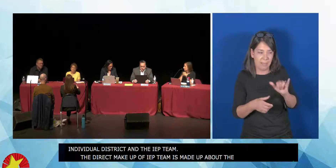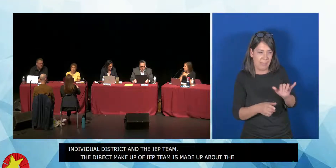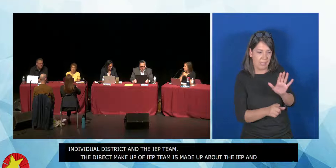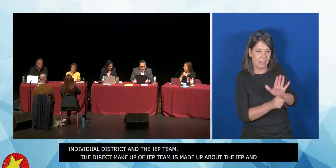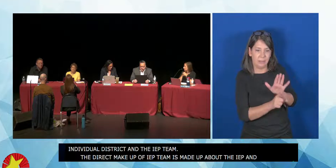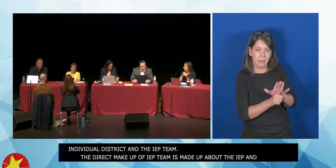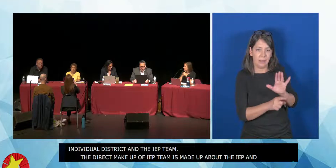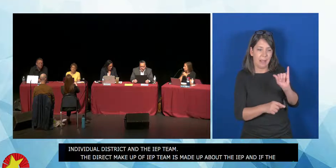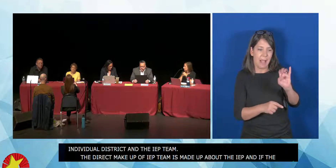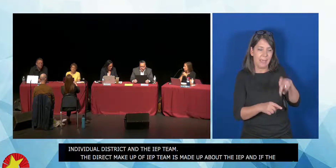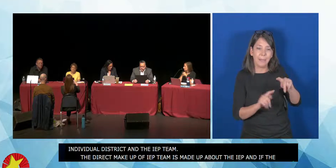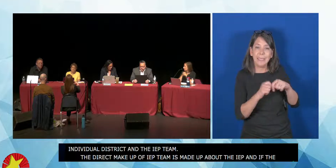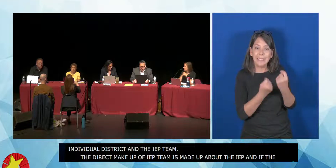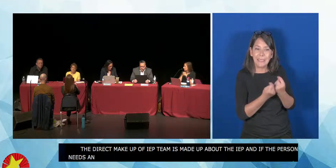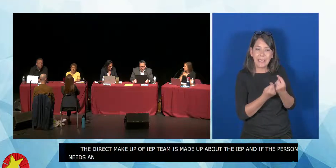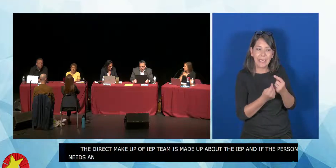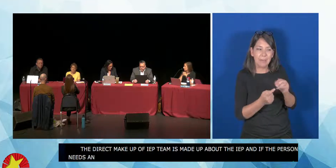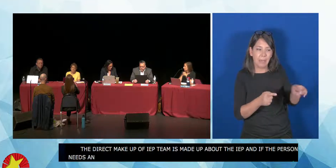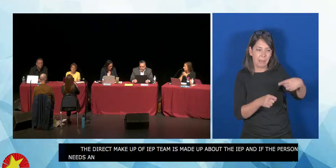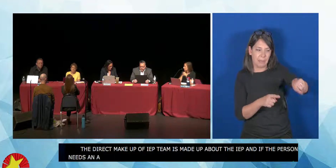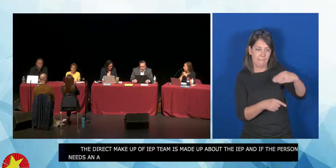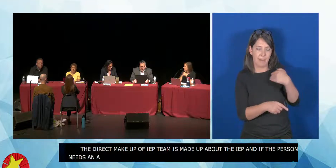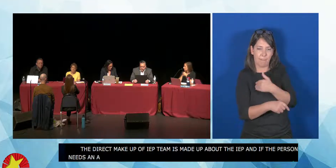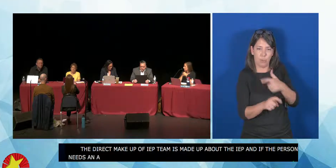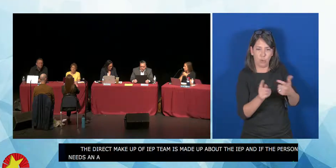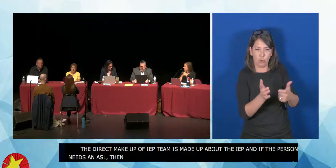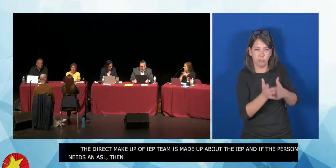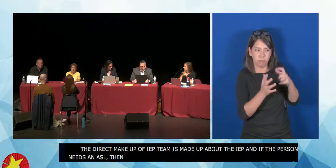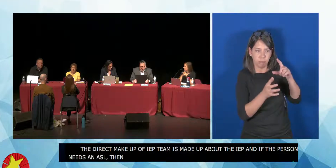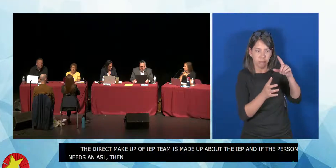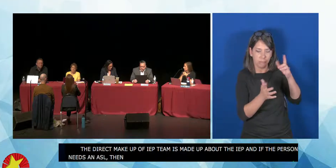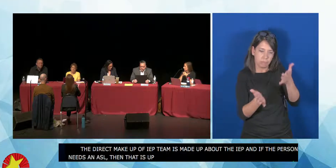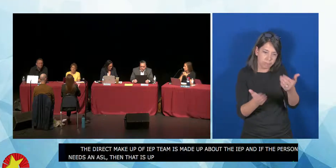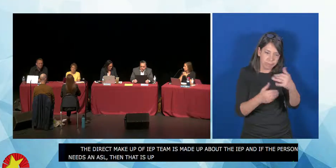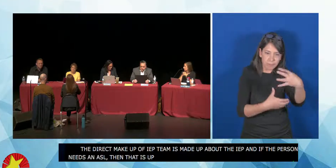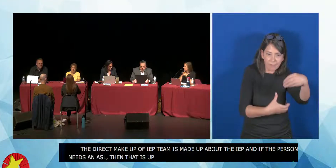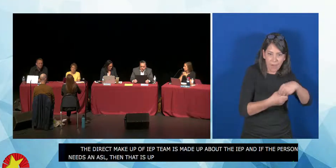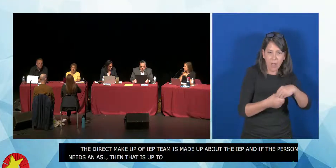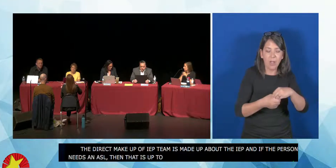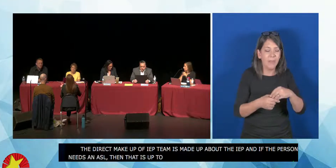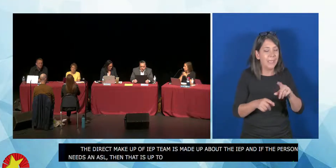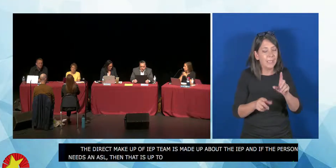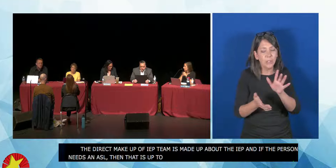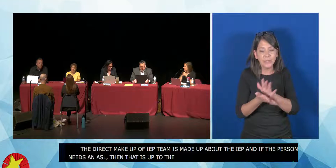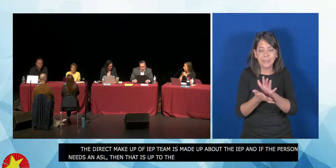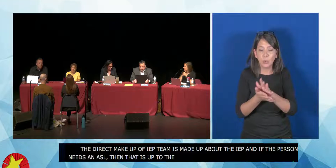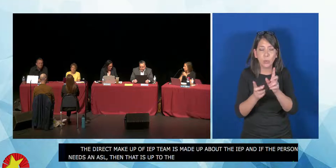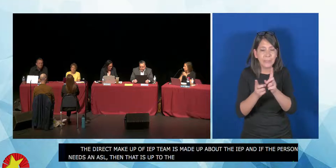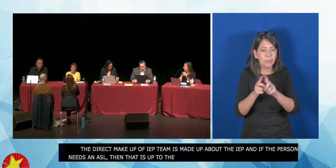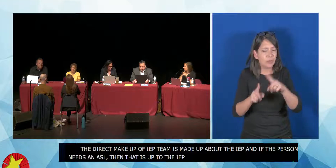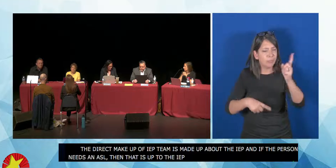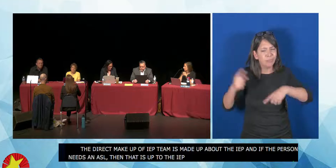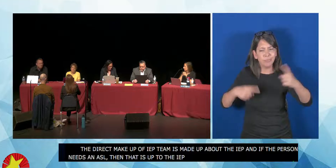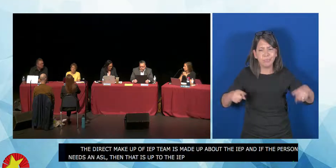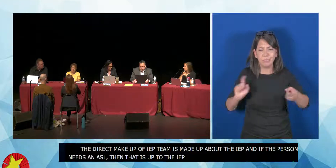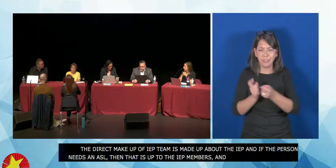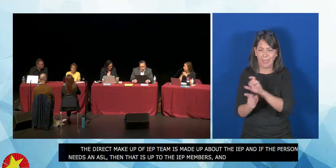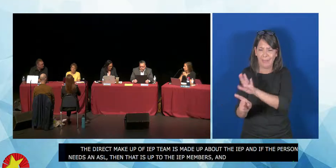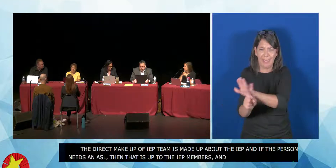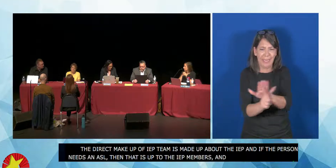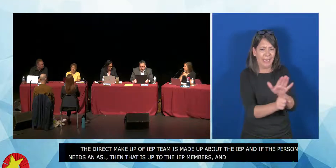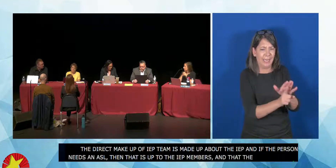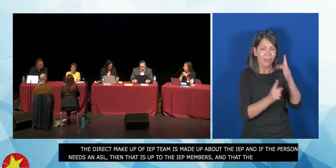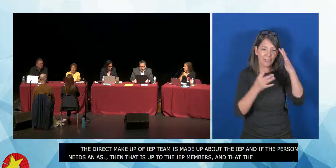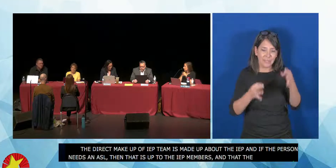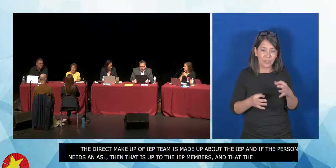to the individual IEP members, and that's fine, and that's going to vary from district to district and child to child. I think what's important here